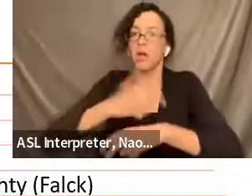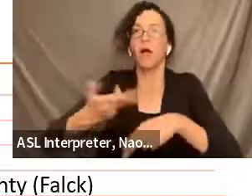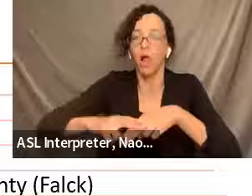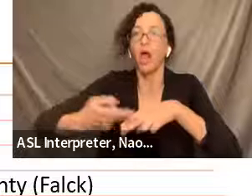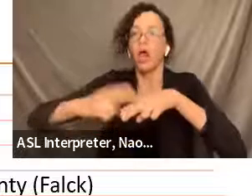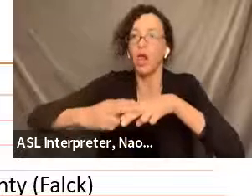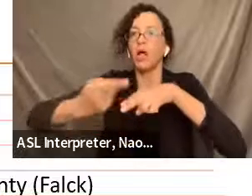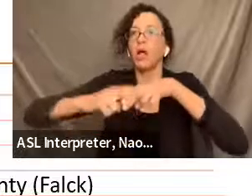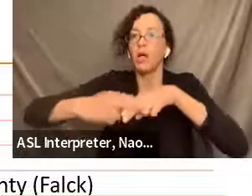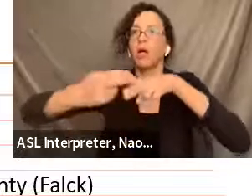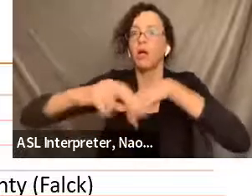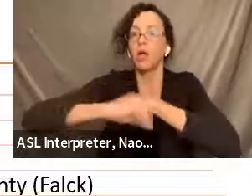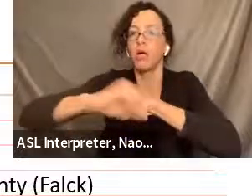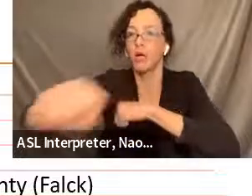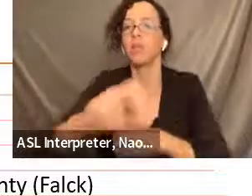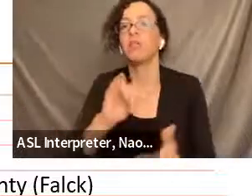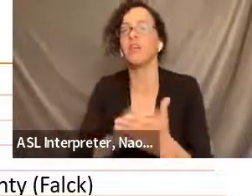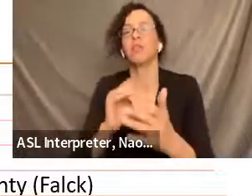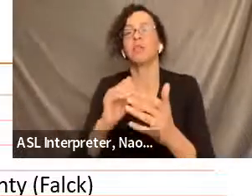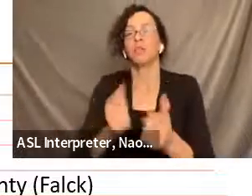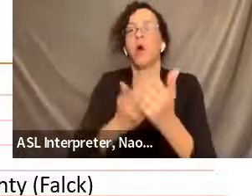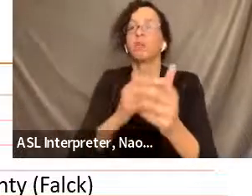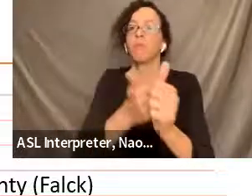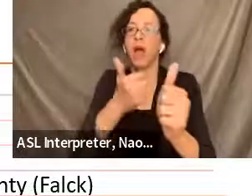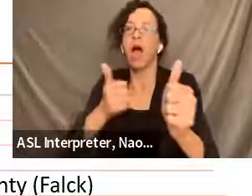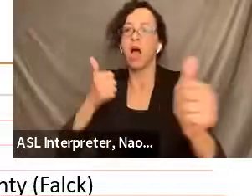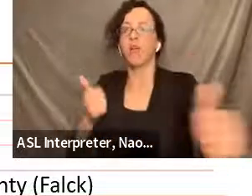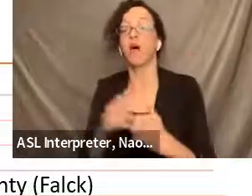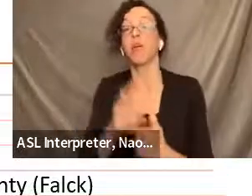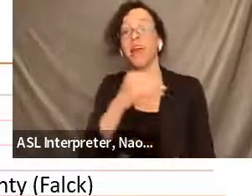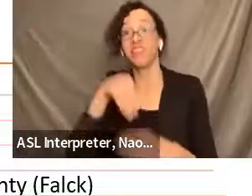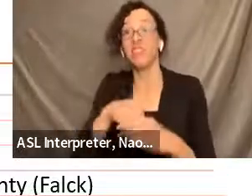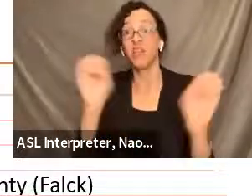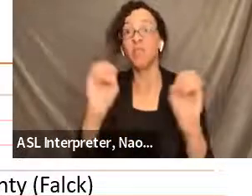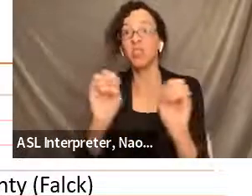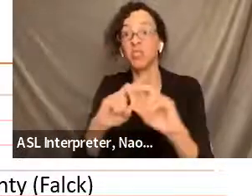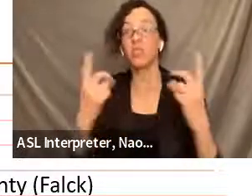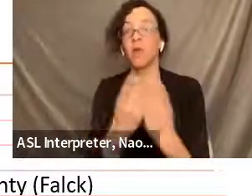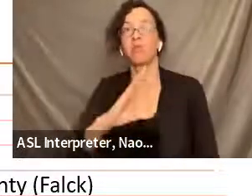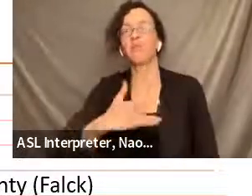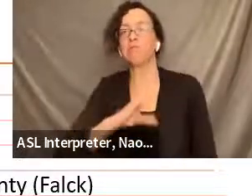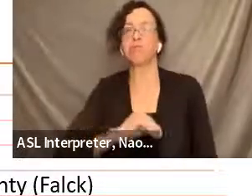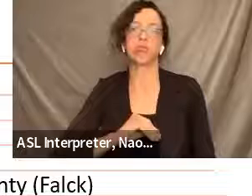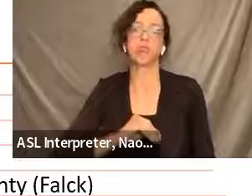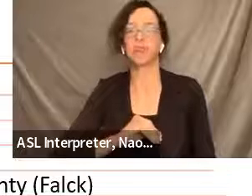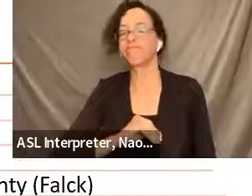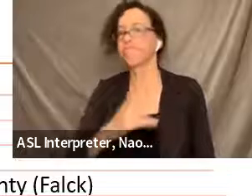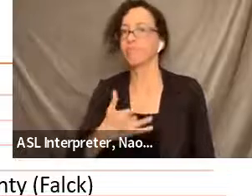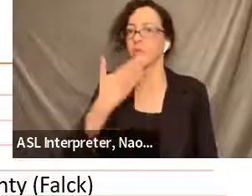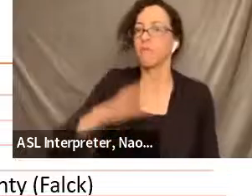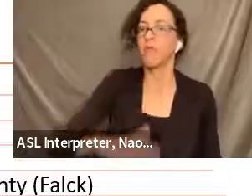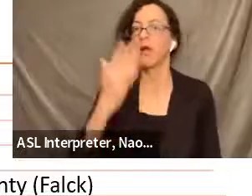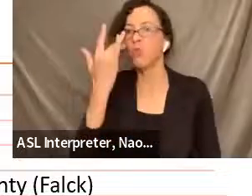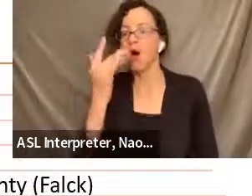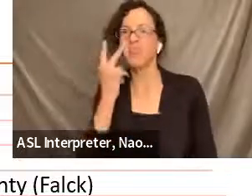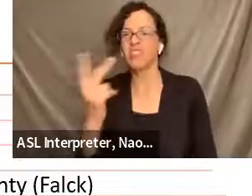It's demoralizing in the emergency department because you see people waiting that you can't bring in